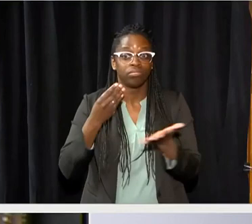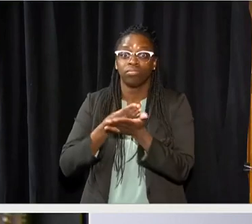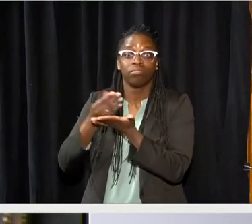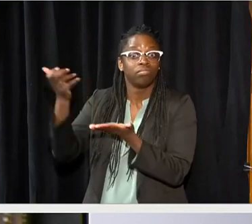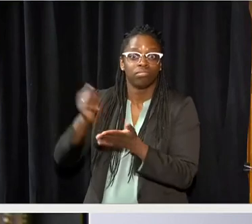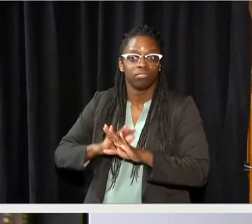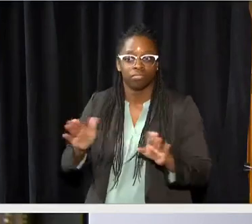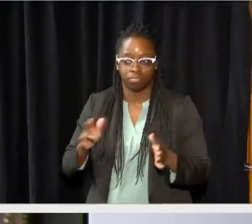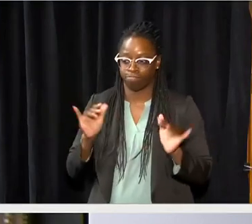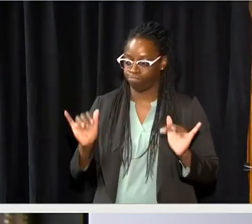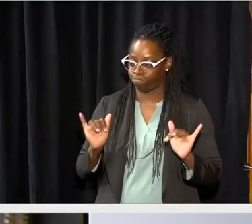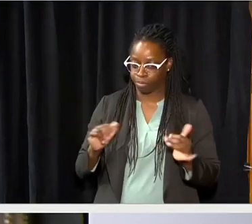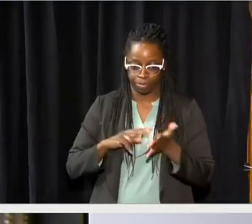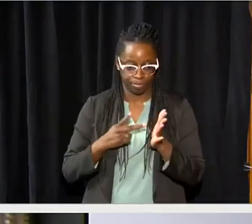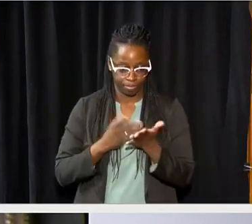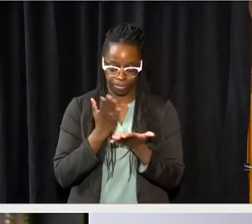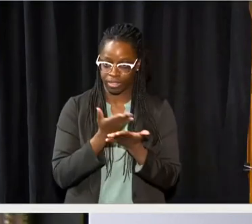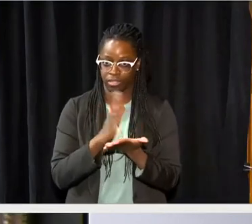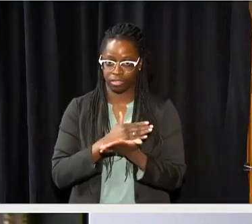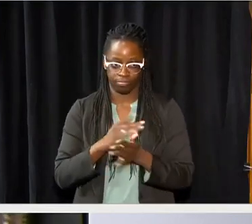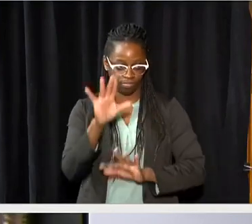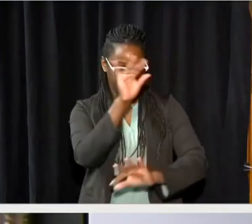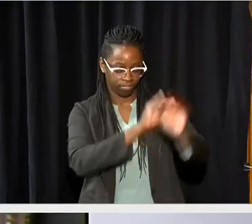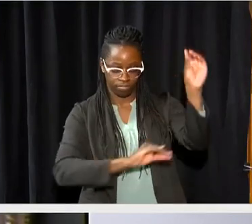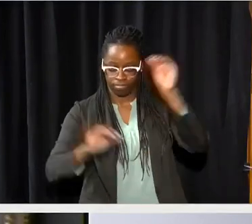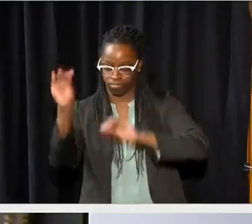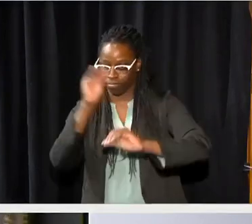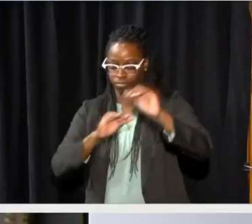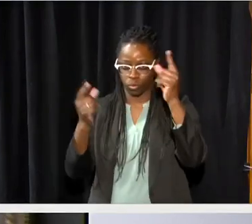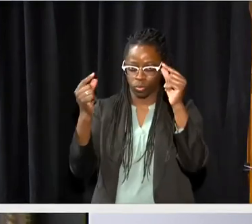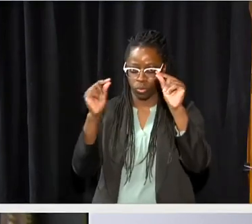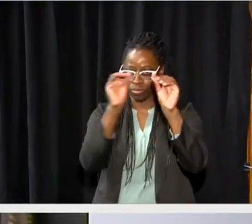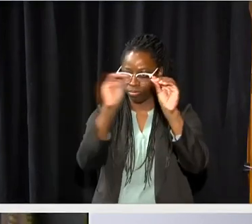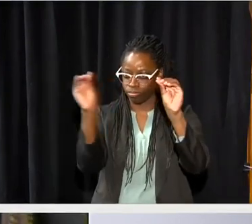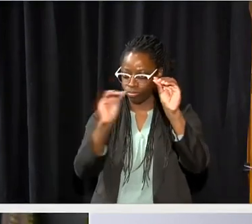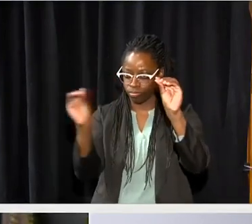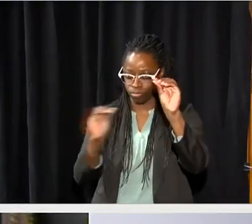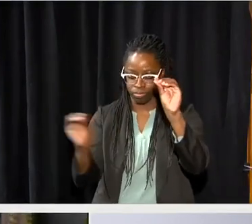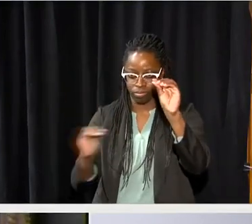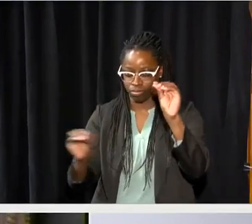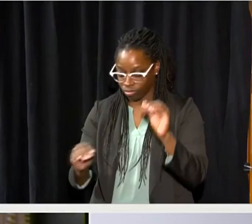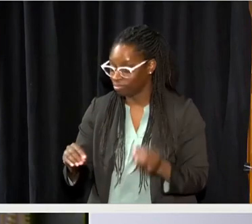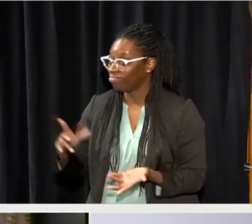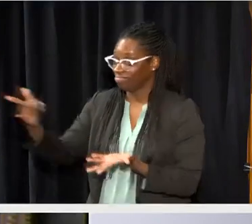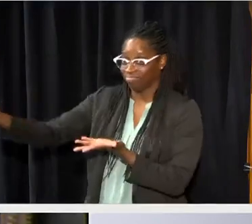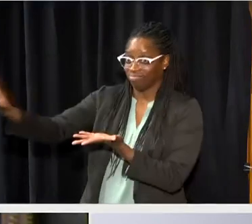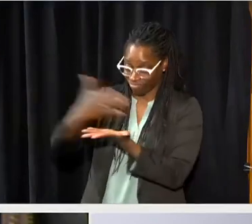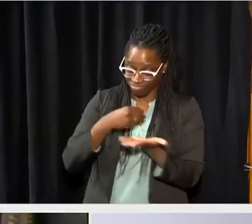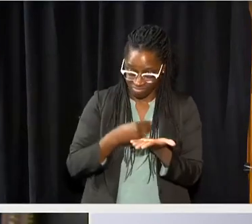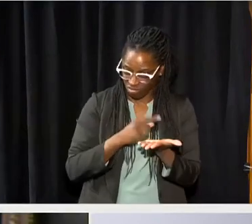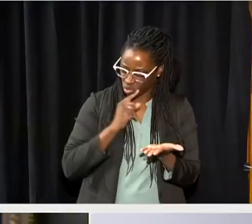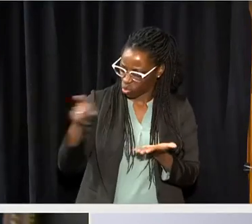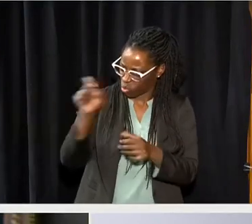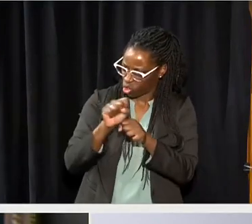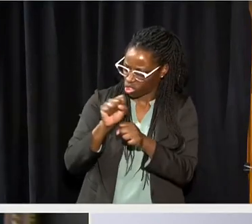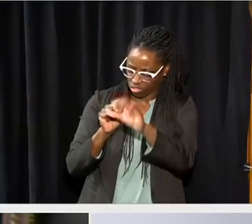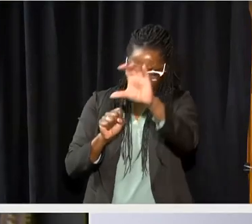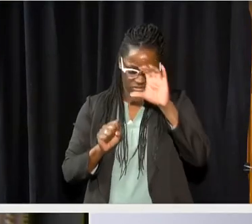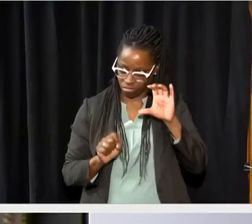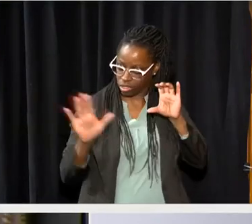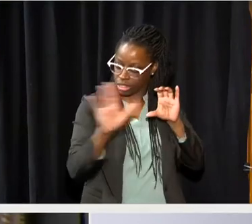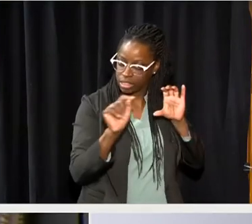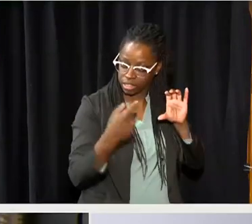we need to be smart with how we spend our money, your money. That's what we're going to